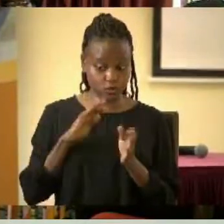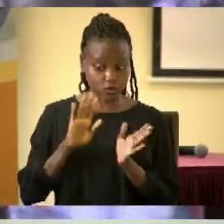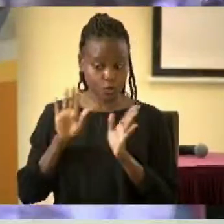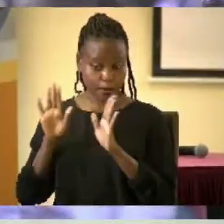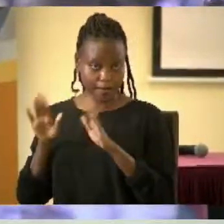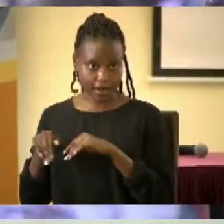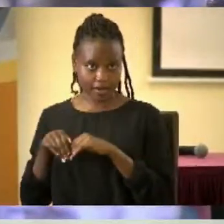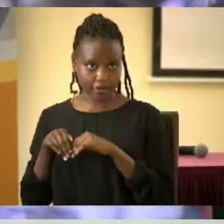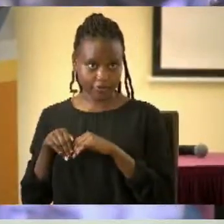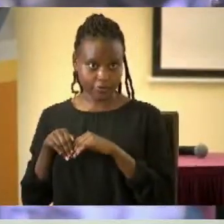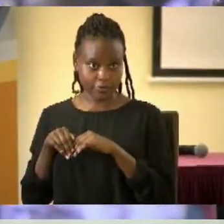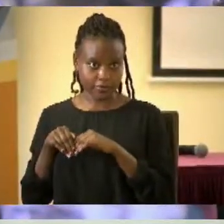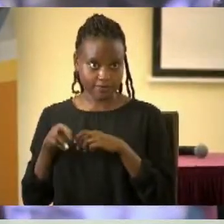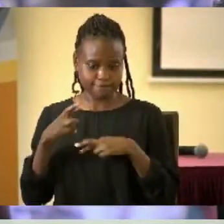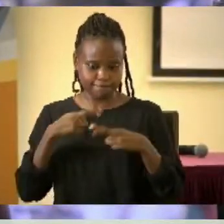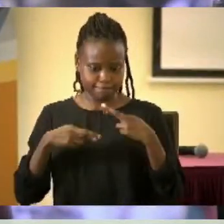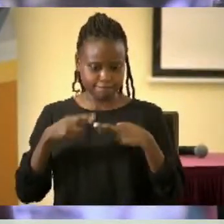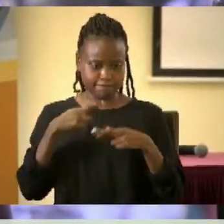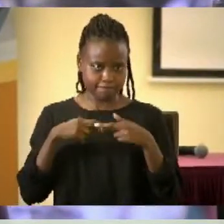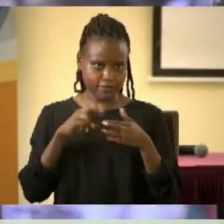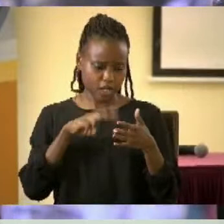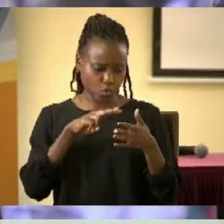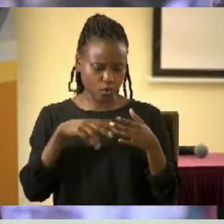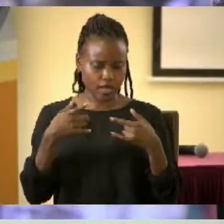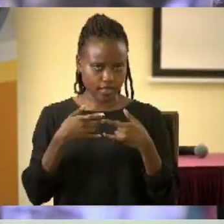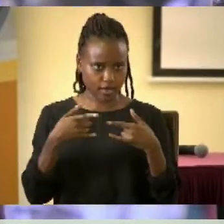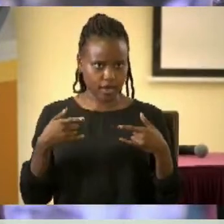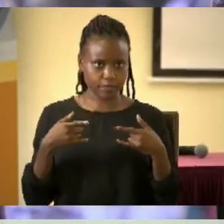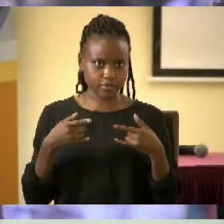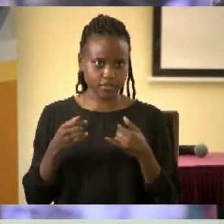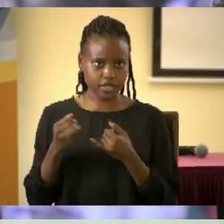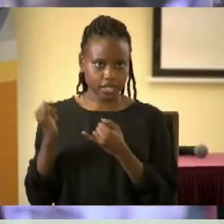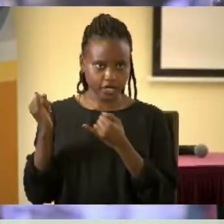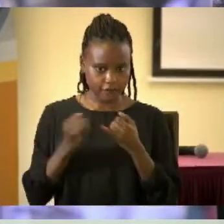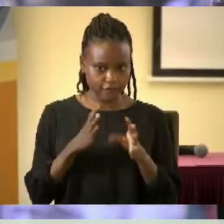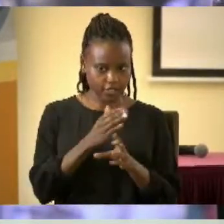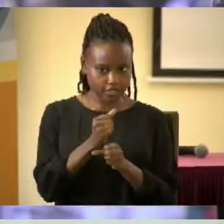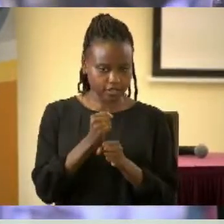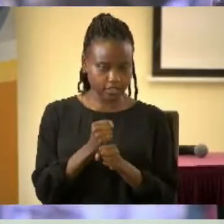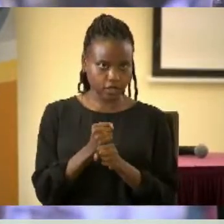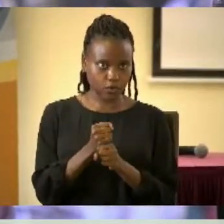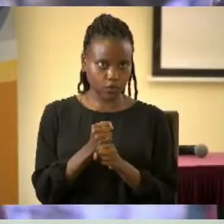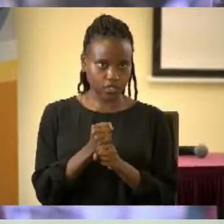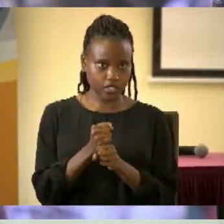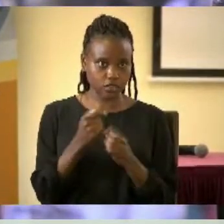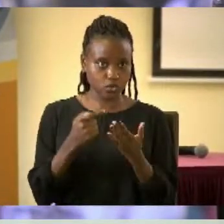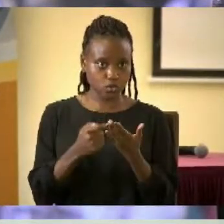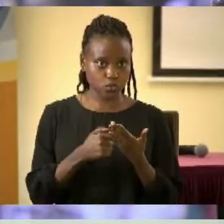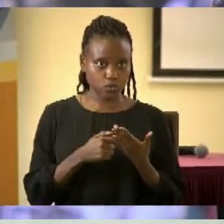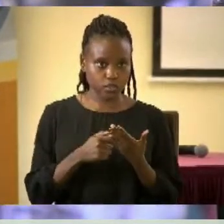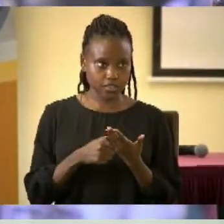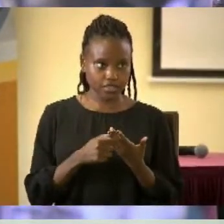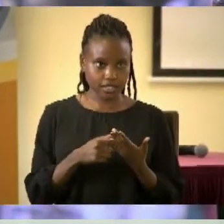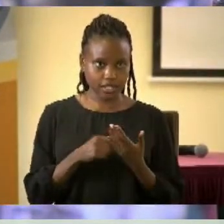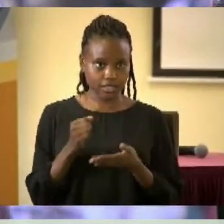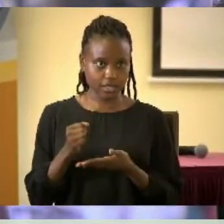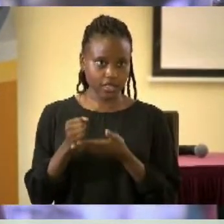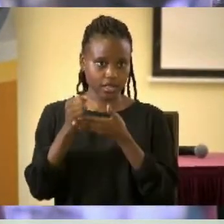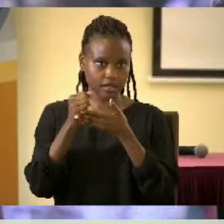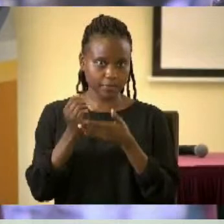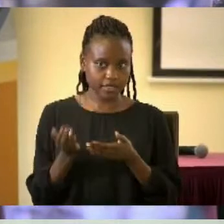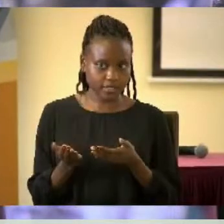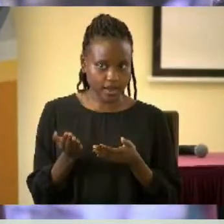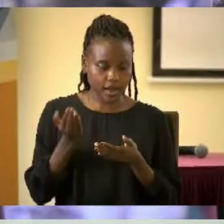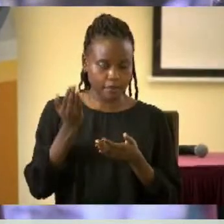drawing board, look at the gaps, and invite our stakeholders to discuss and help us come up with